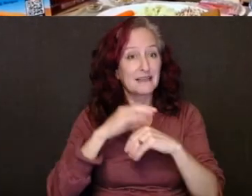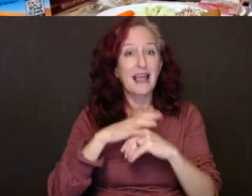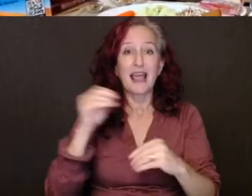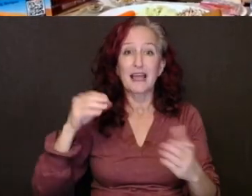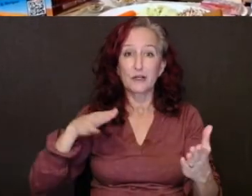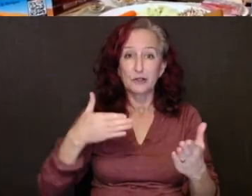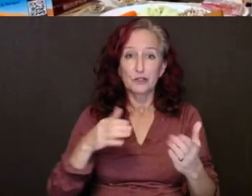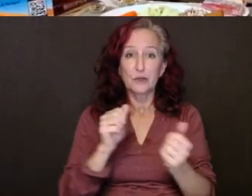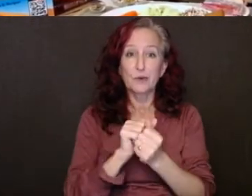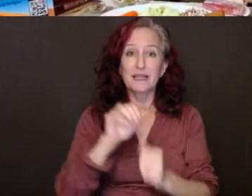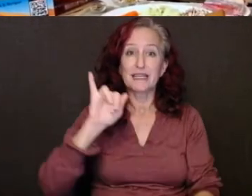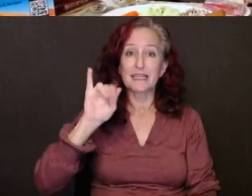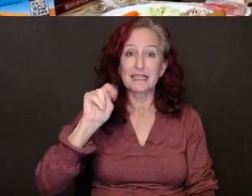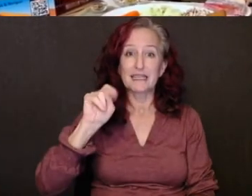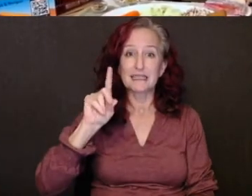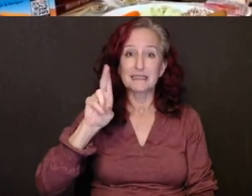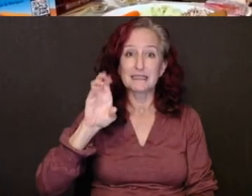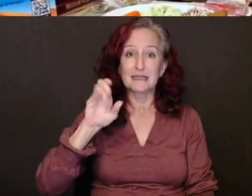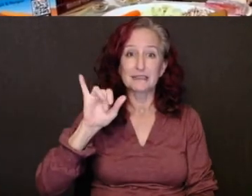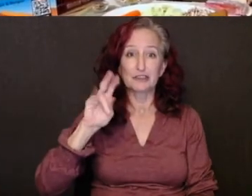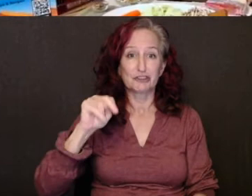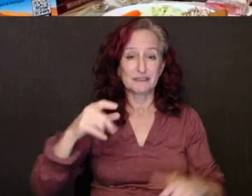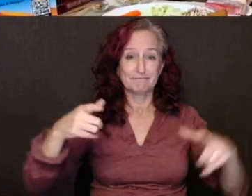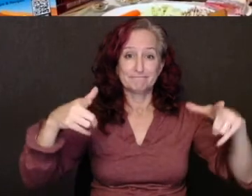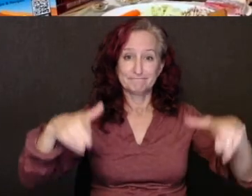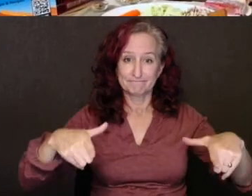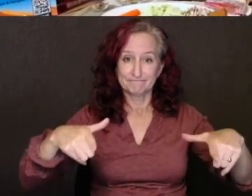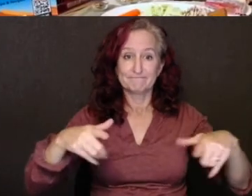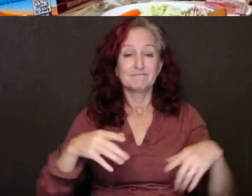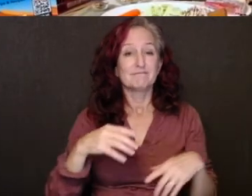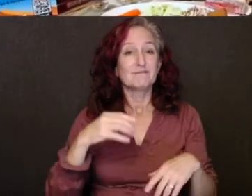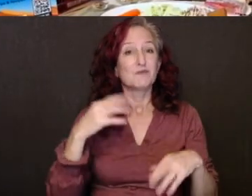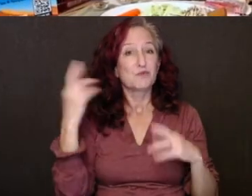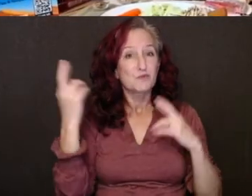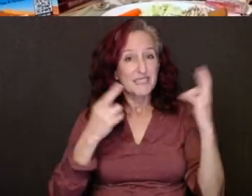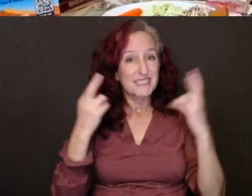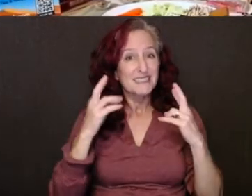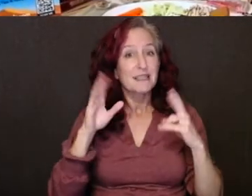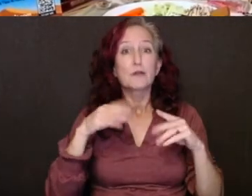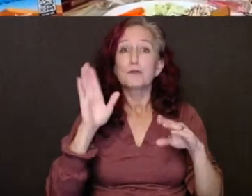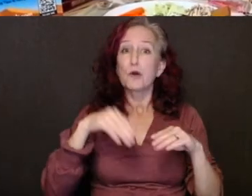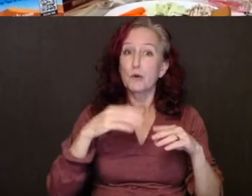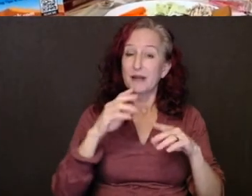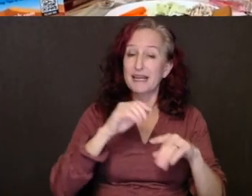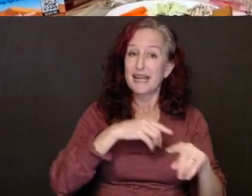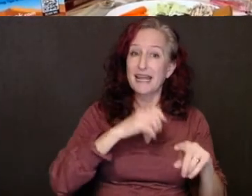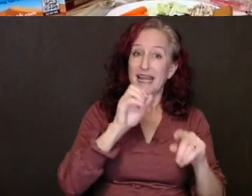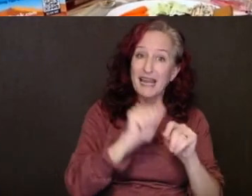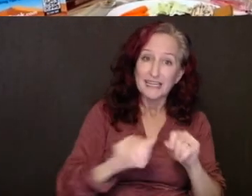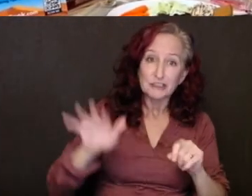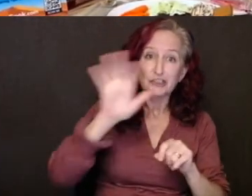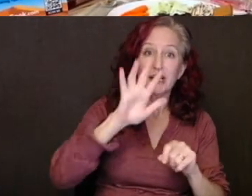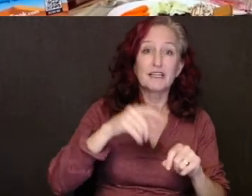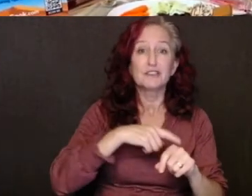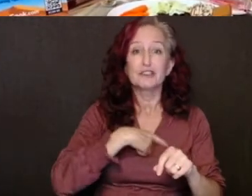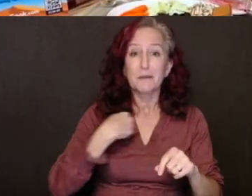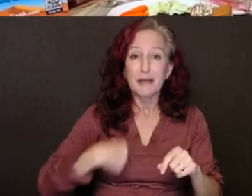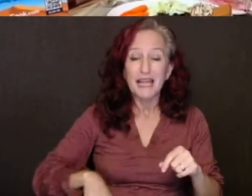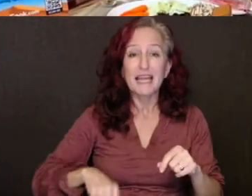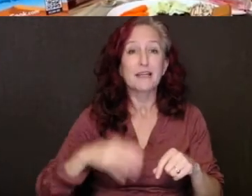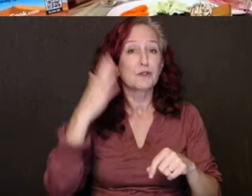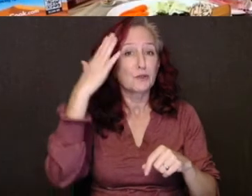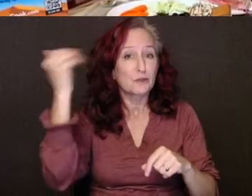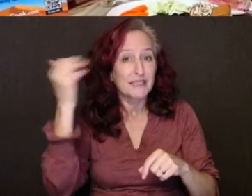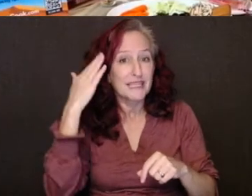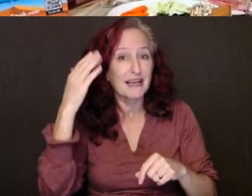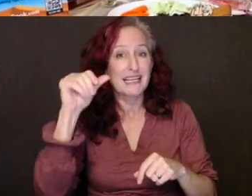today? Well, I'm honored to be sharing with everybody how wonderful it is to have